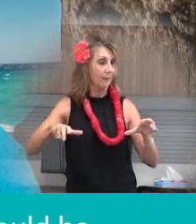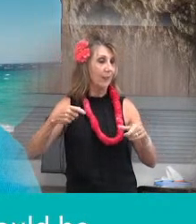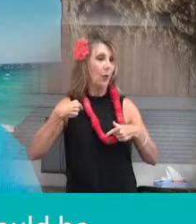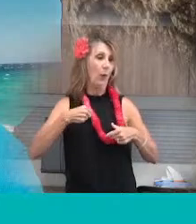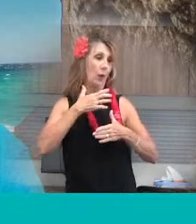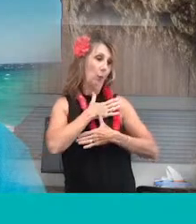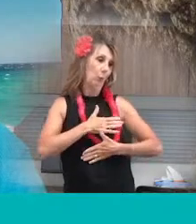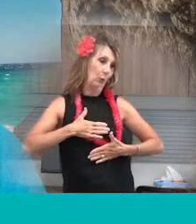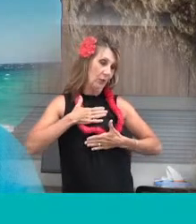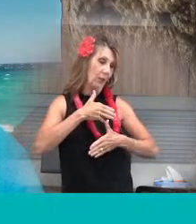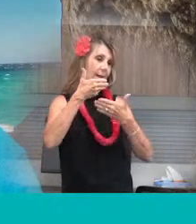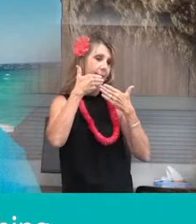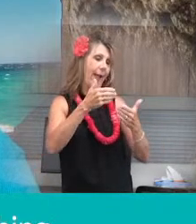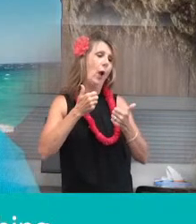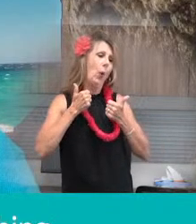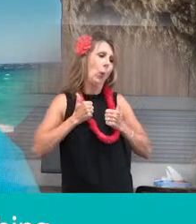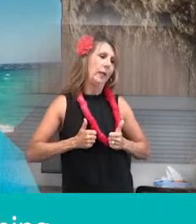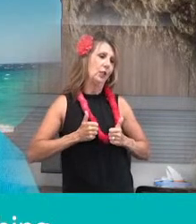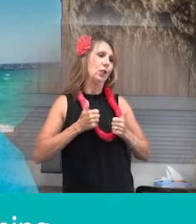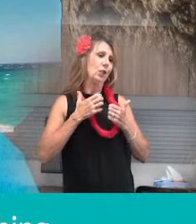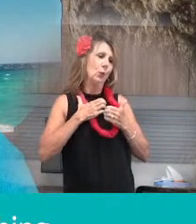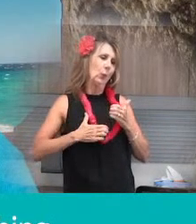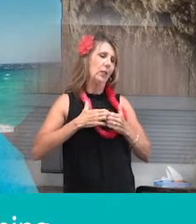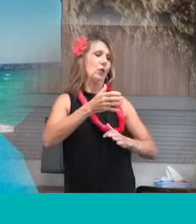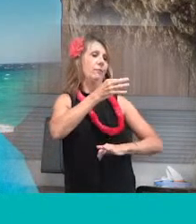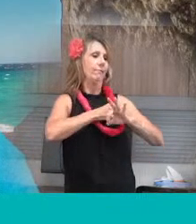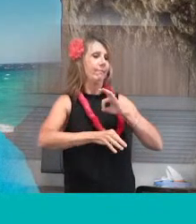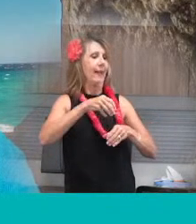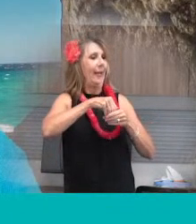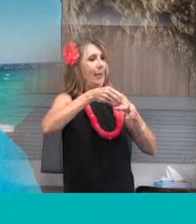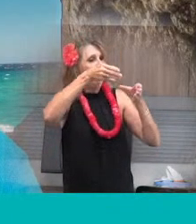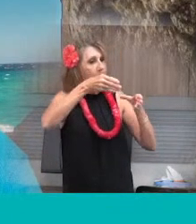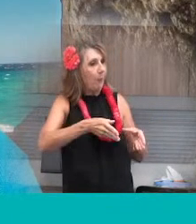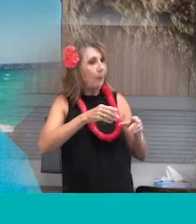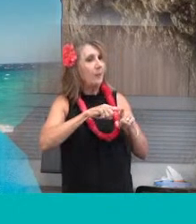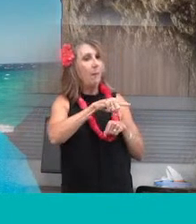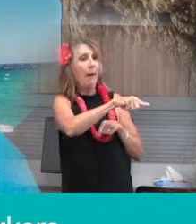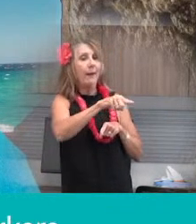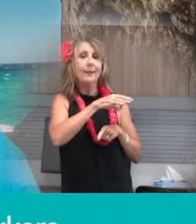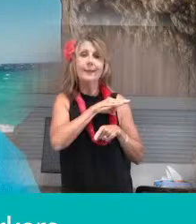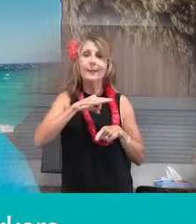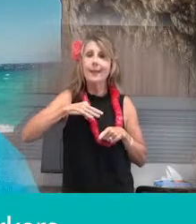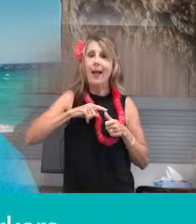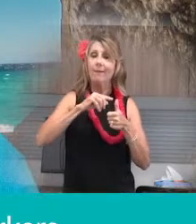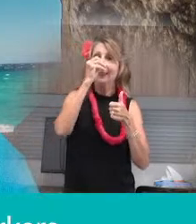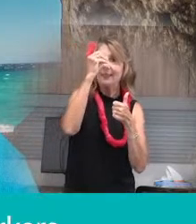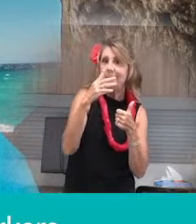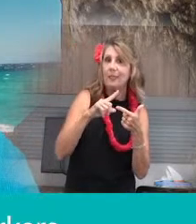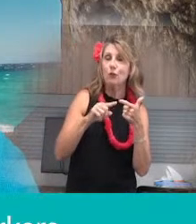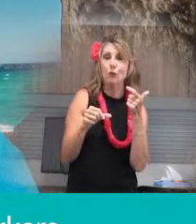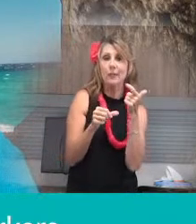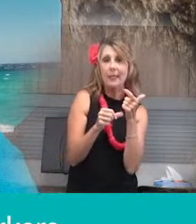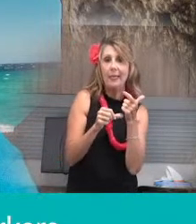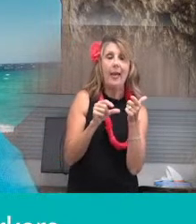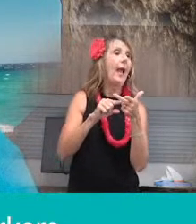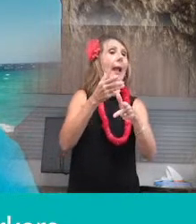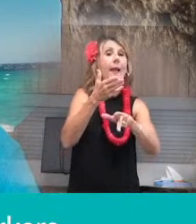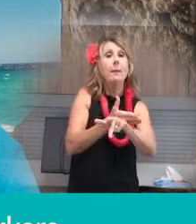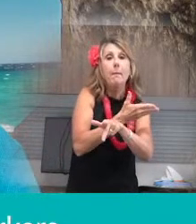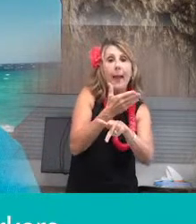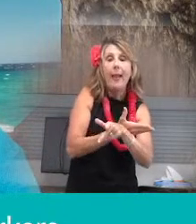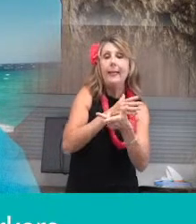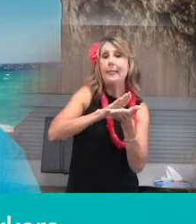virtually. We wish we could be there live, but it's our teaching staff, it's our facility staff, it's our EAs, it's